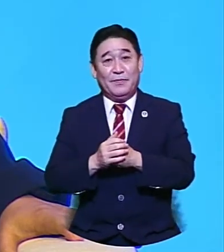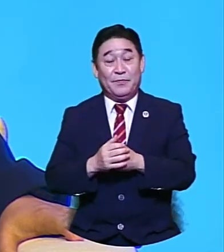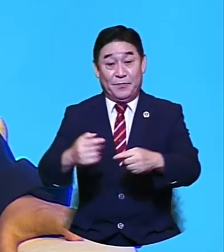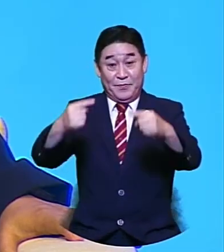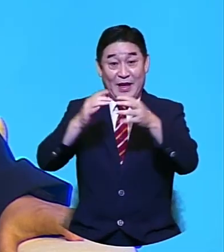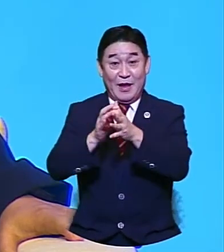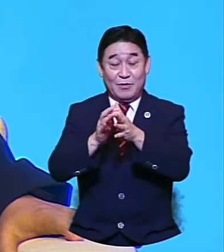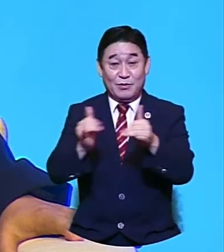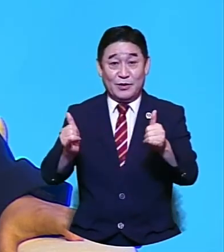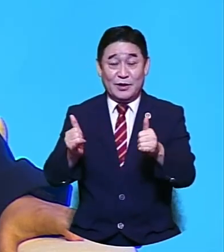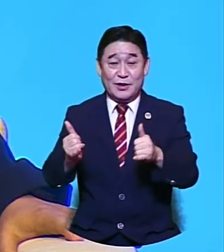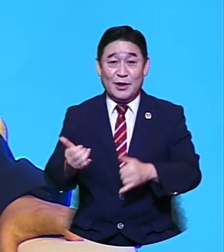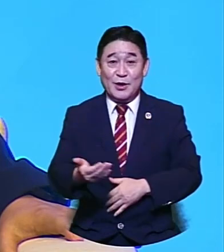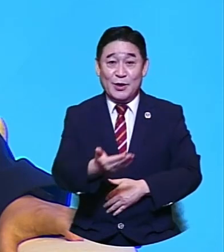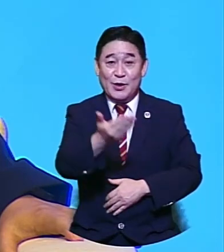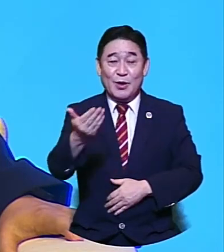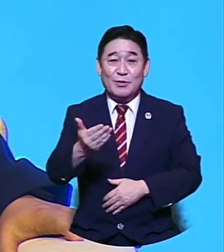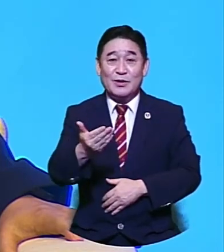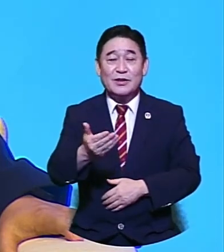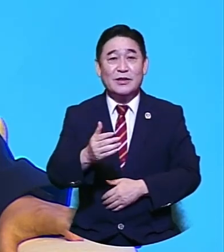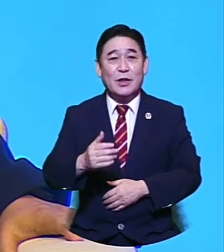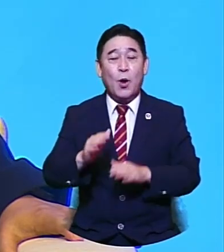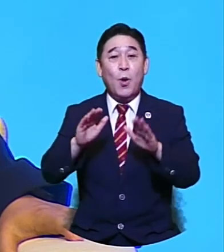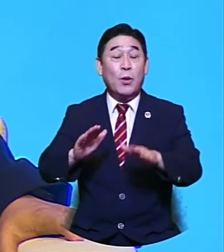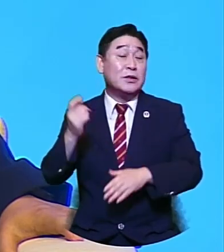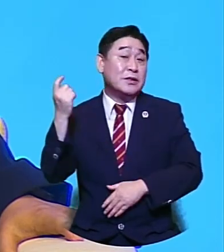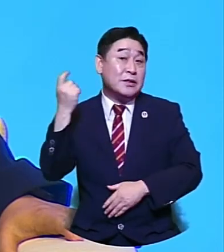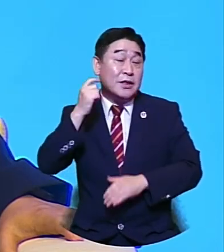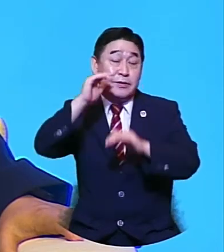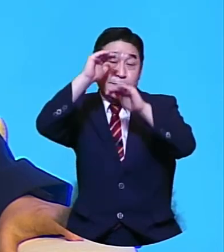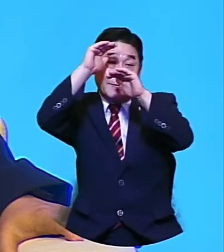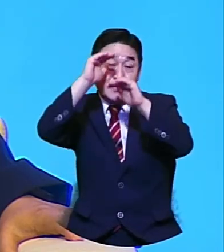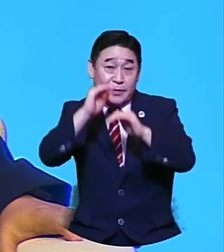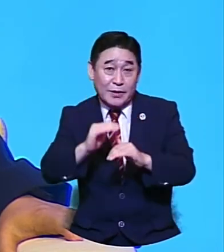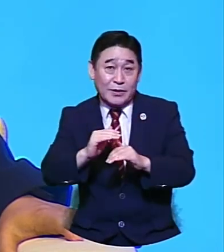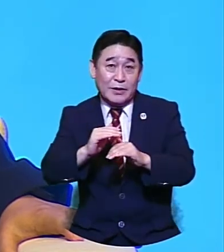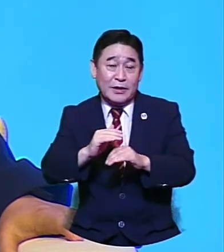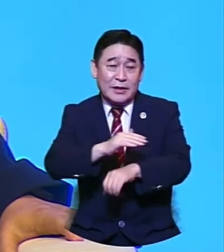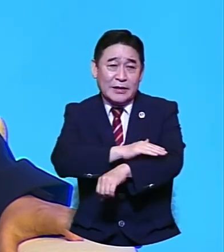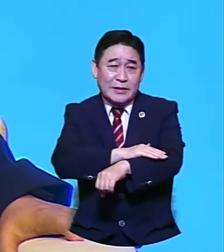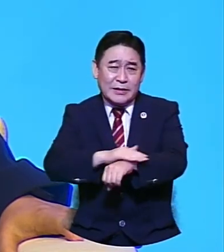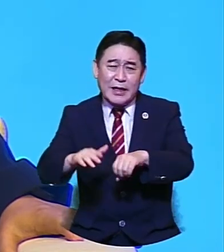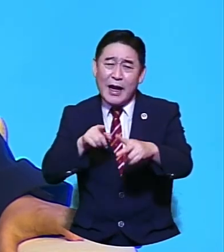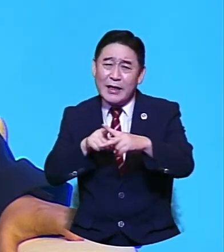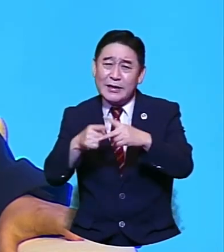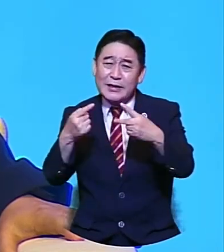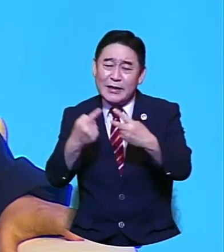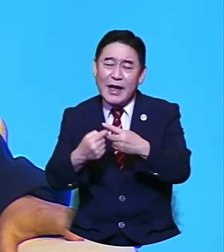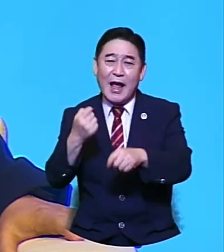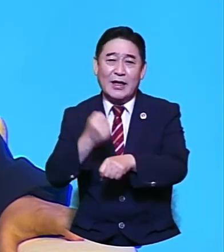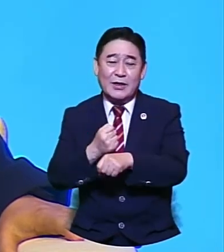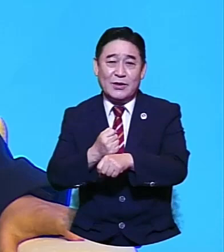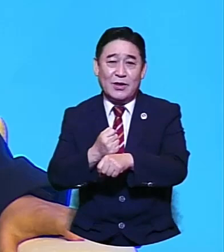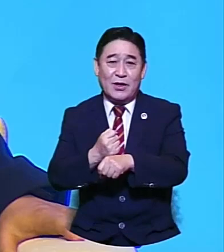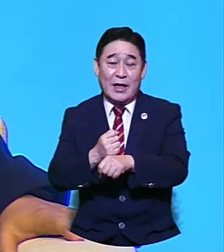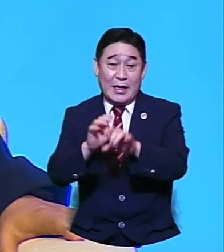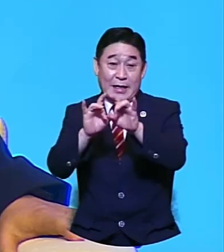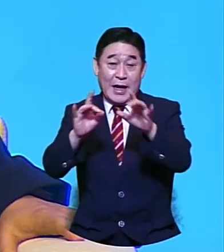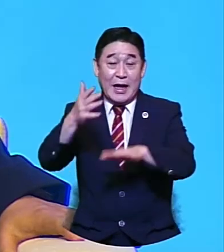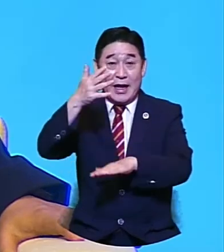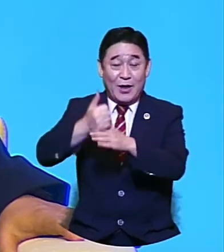participants, you digest it and you have your own conclusion. And before I closing, I